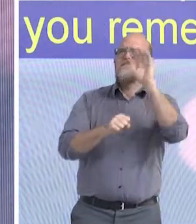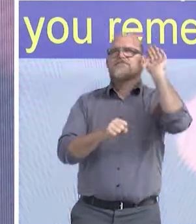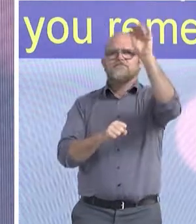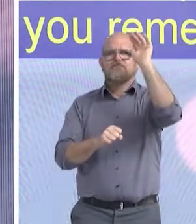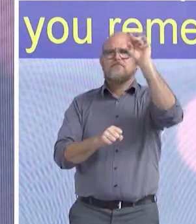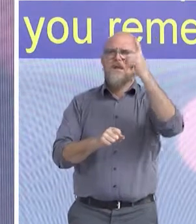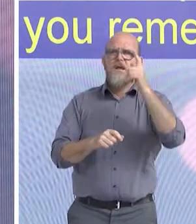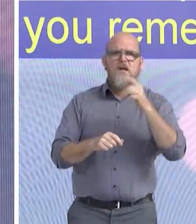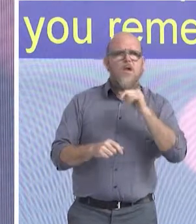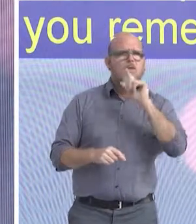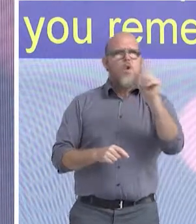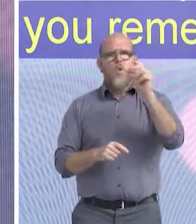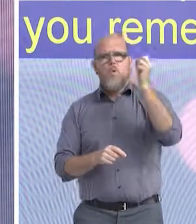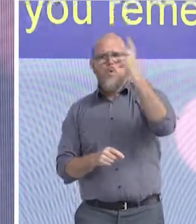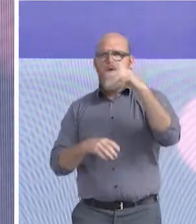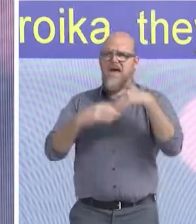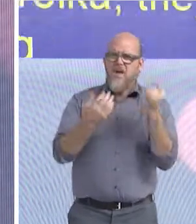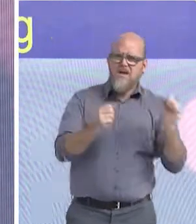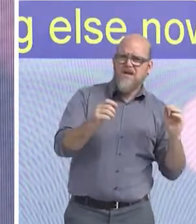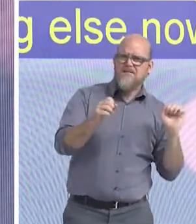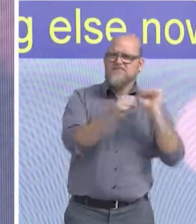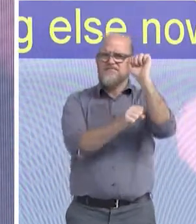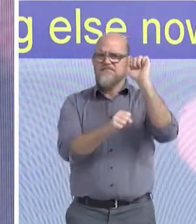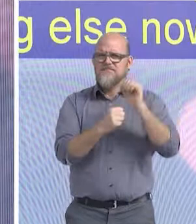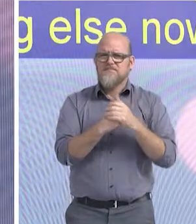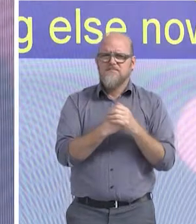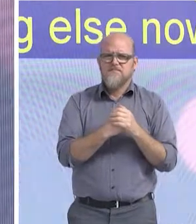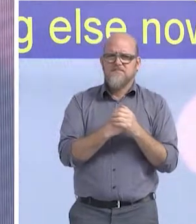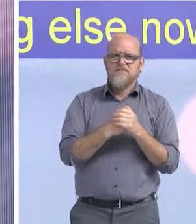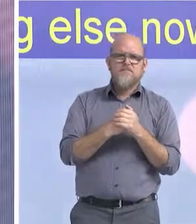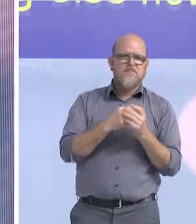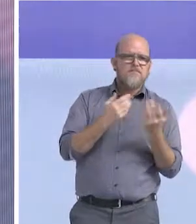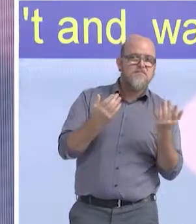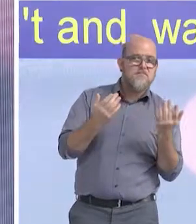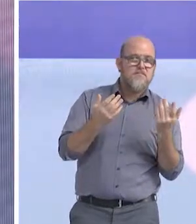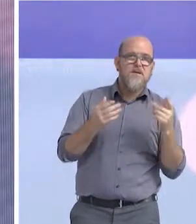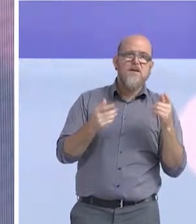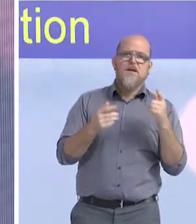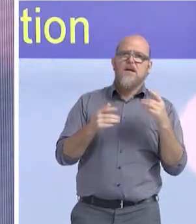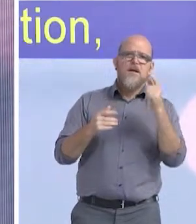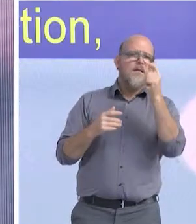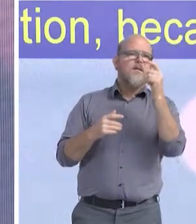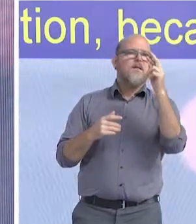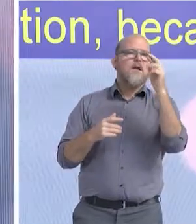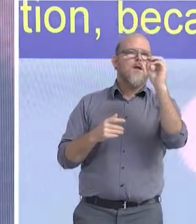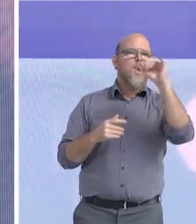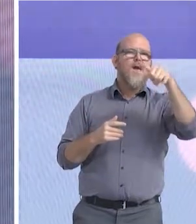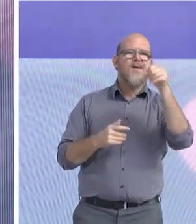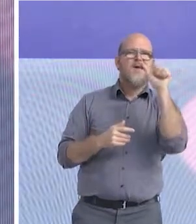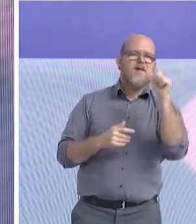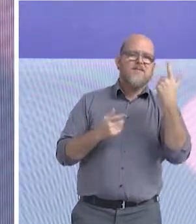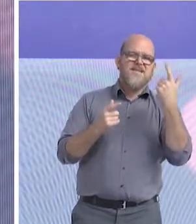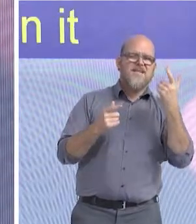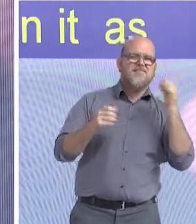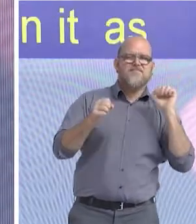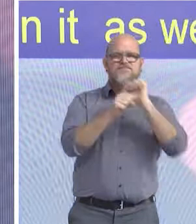But of course, the Troika isn't and wasn't an EU institution, because the IMF was in it, as well as the European Central Bank and the Commission. So in